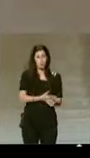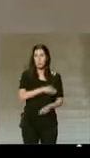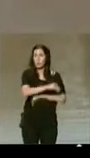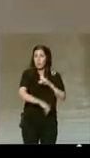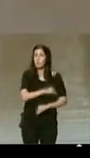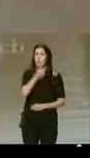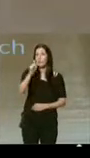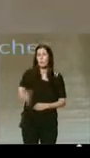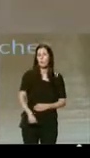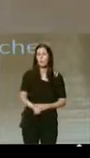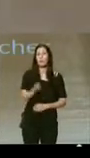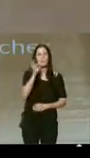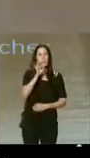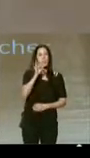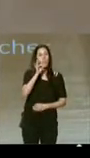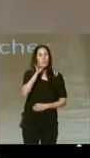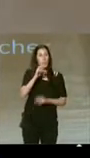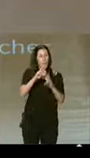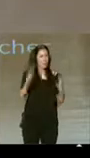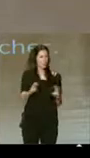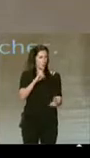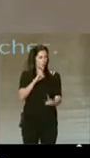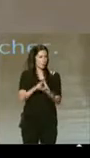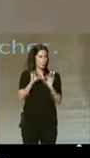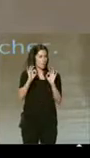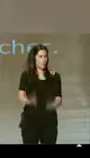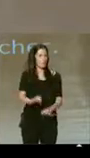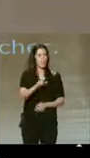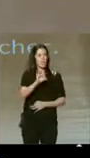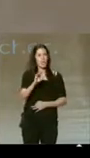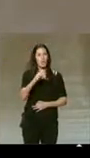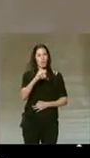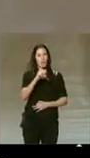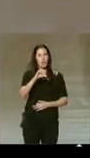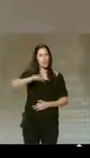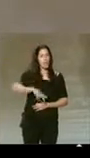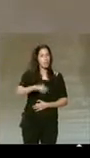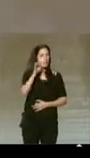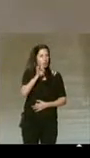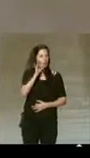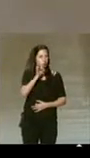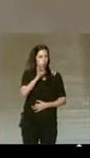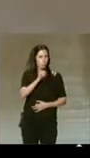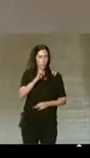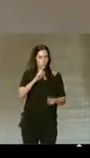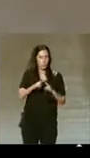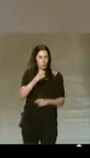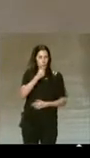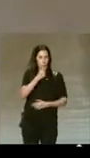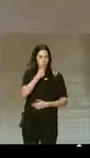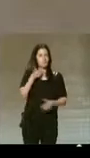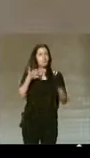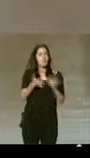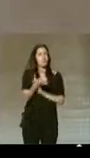Among the numerous tests, someone had the locking syndrome,